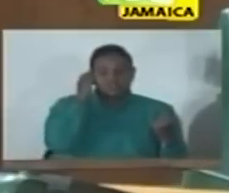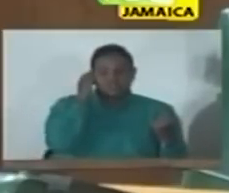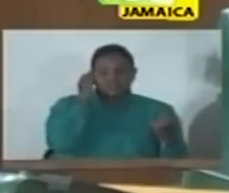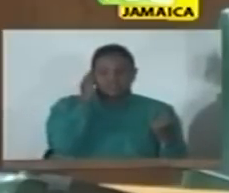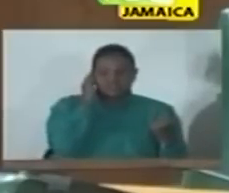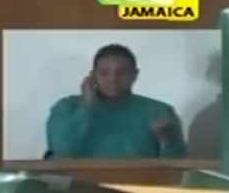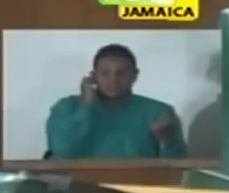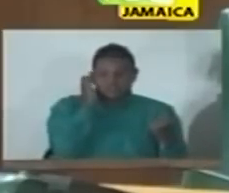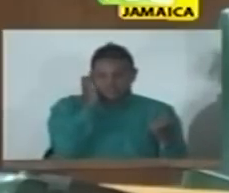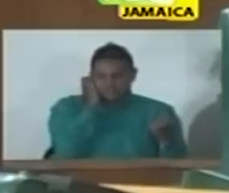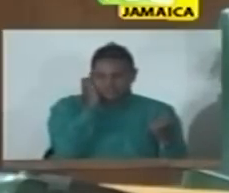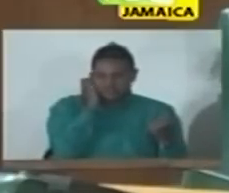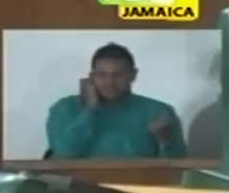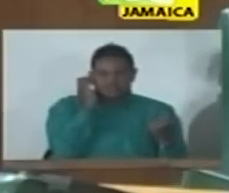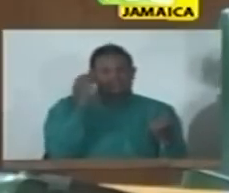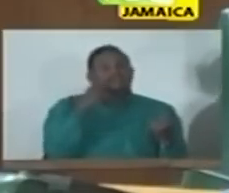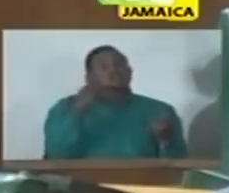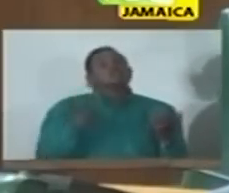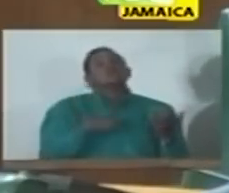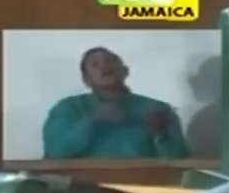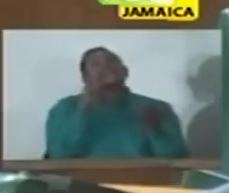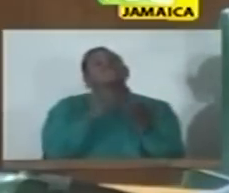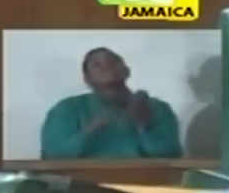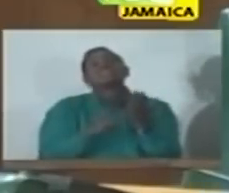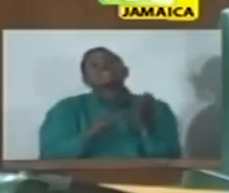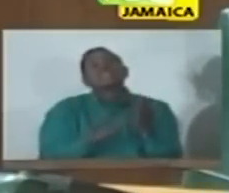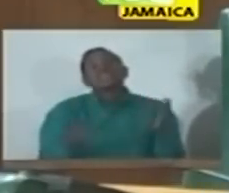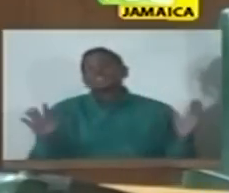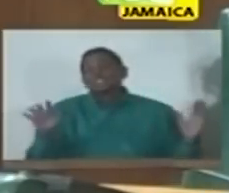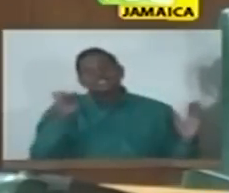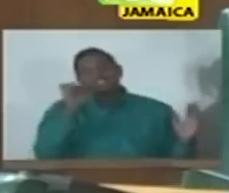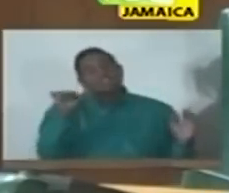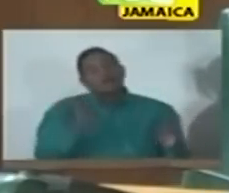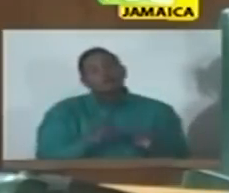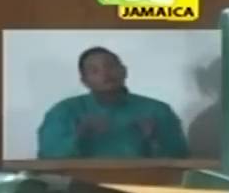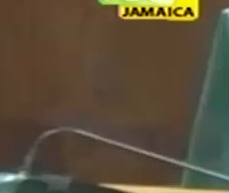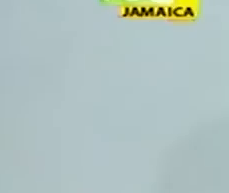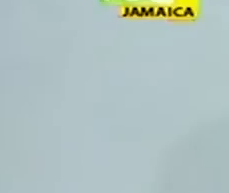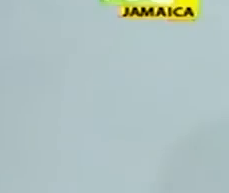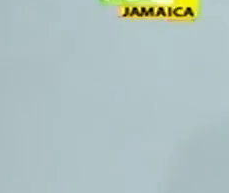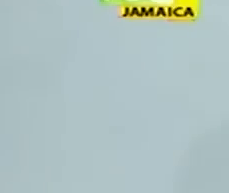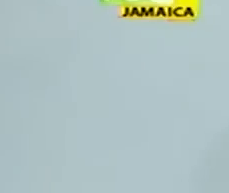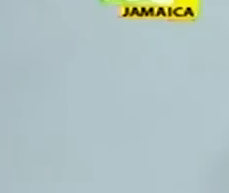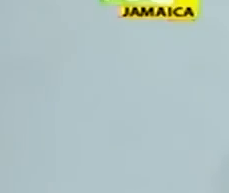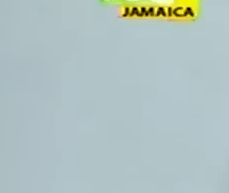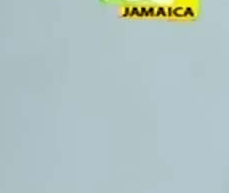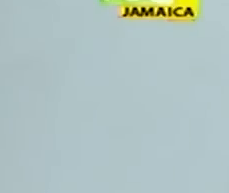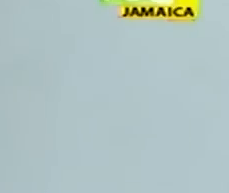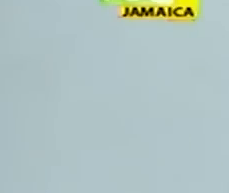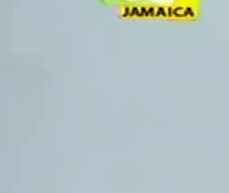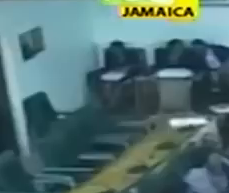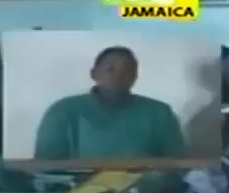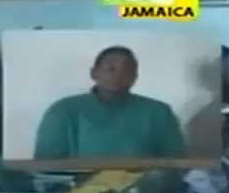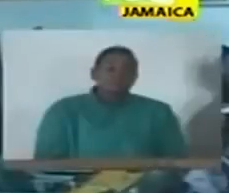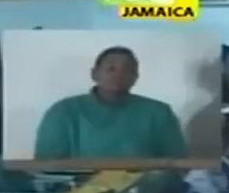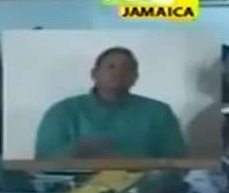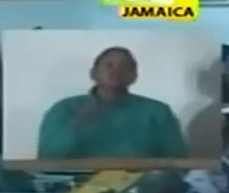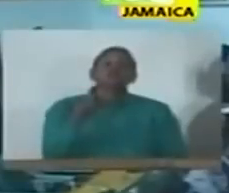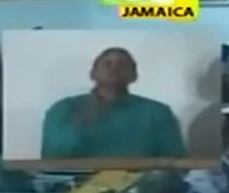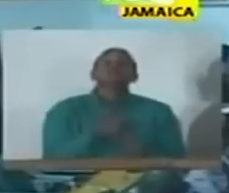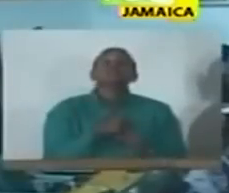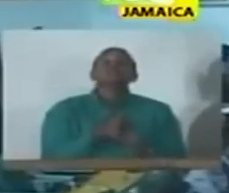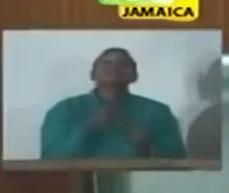minister said we're investigating. That's not a point of order. The question as to whether it's a point of order really